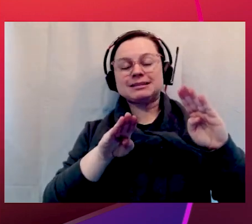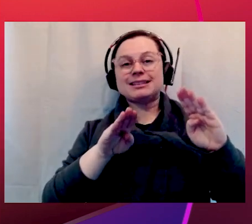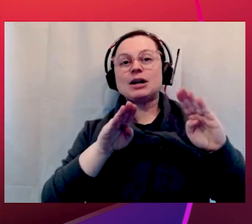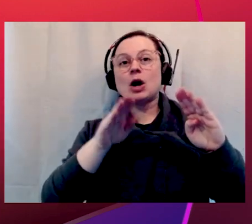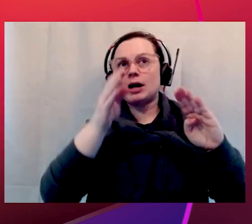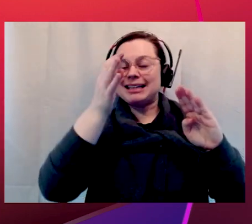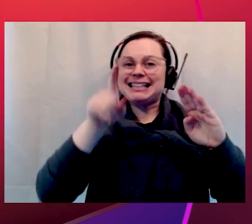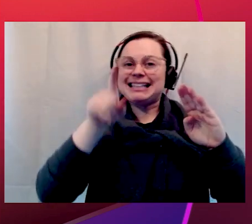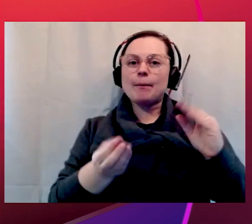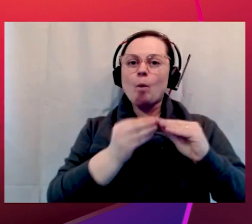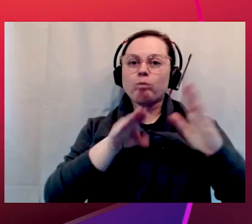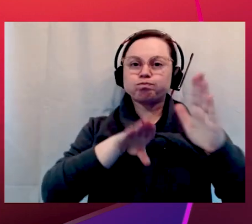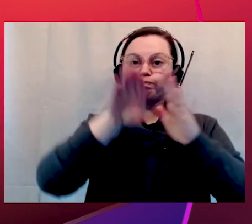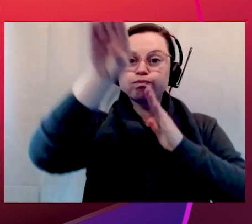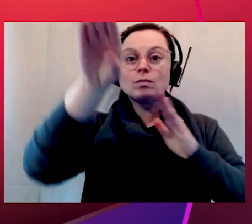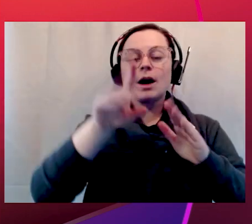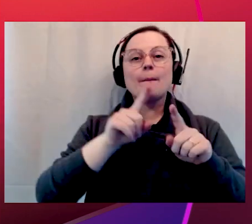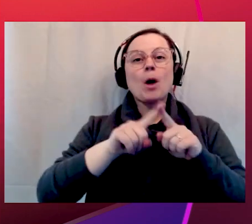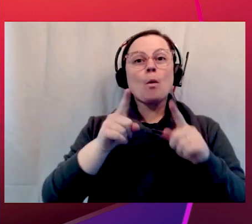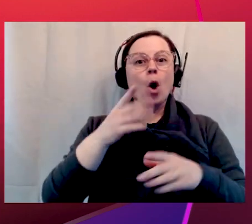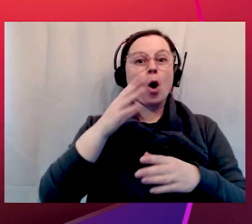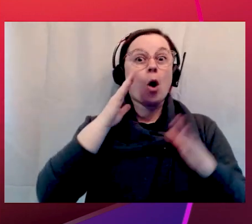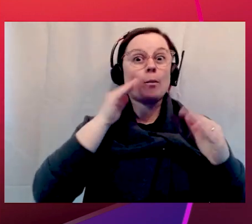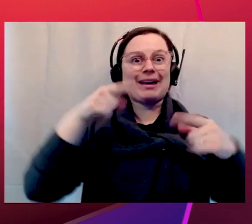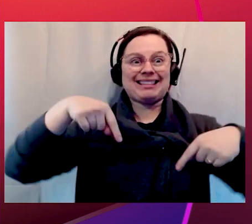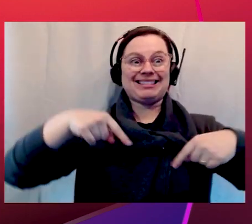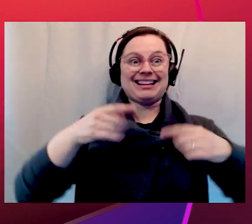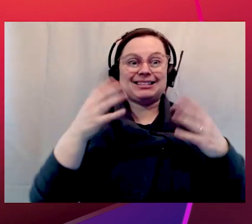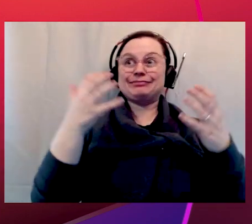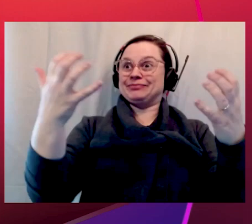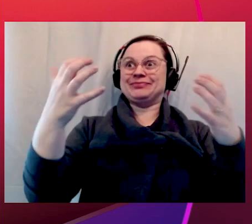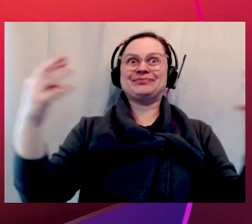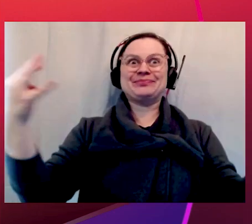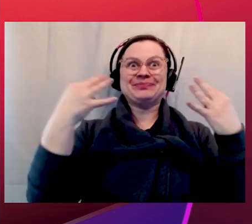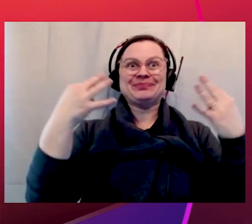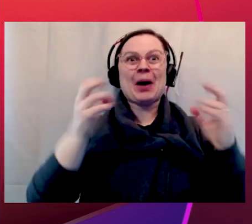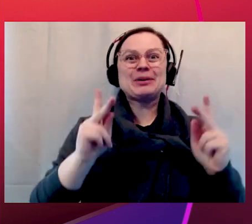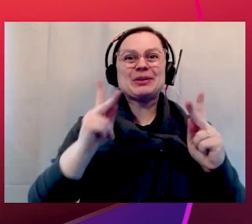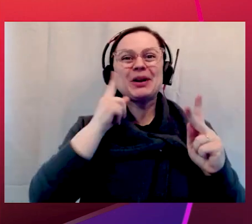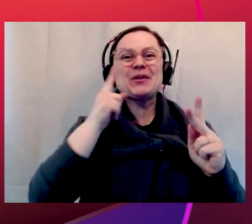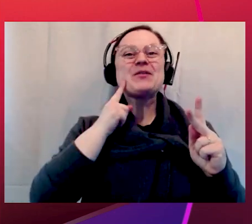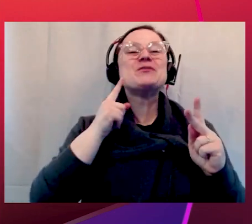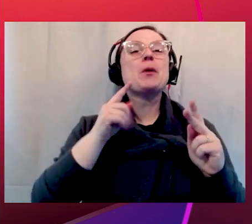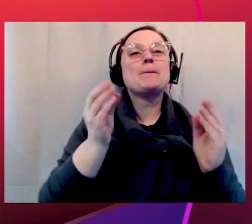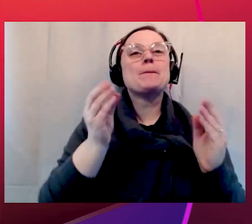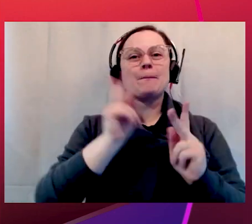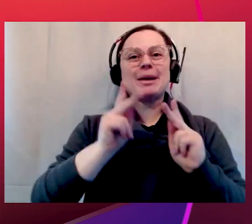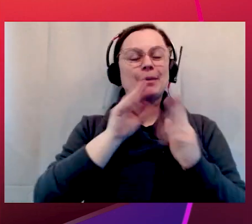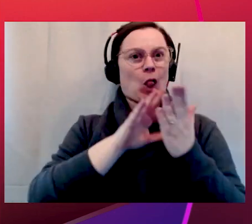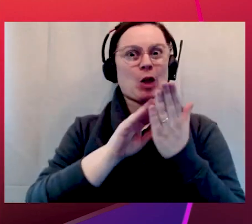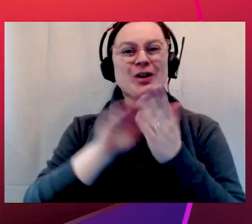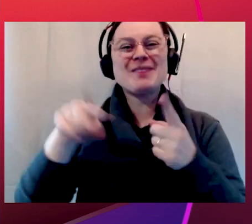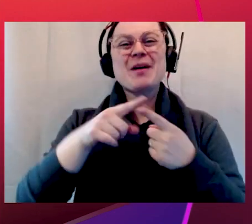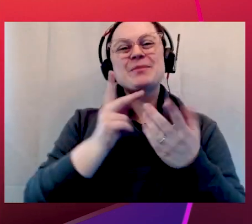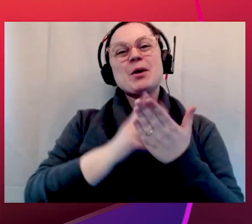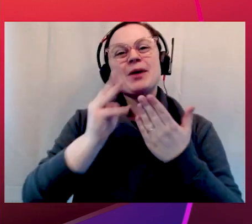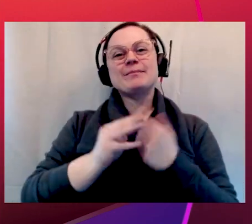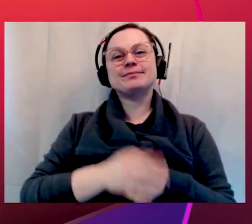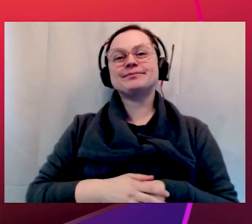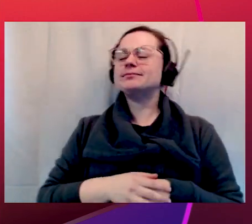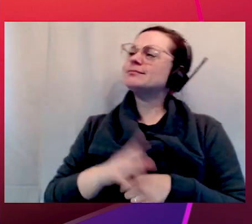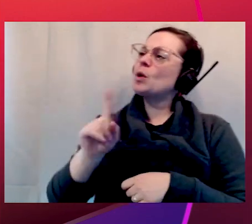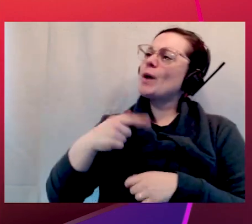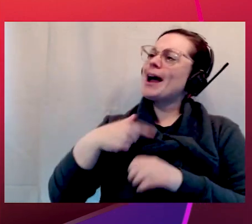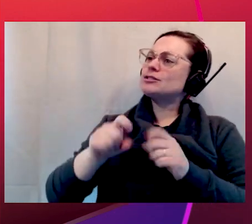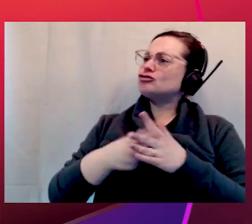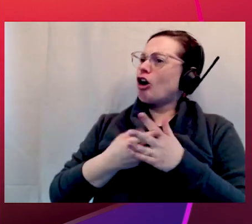more awareness for our program. Perfect. Where can I get started, Cameron? I don't think